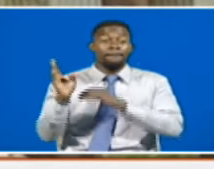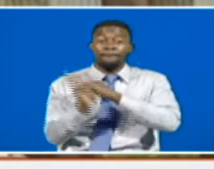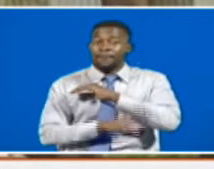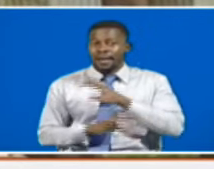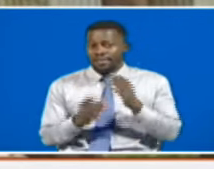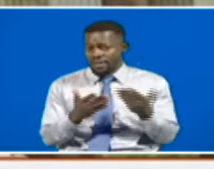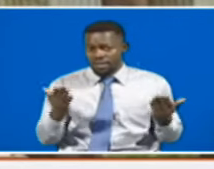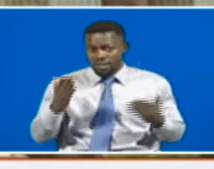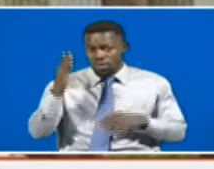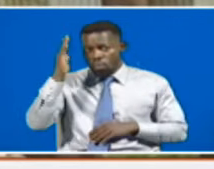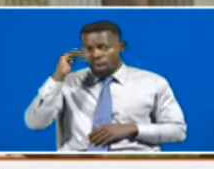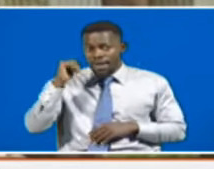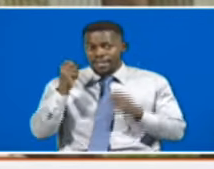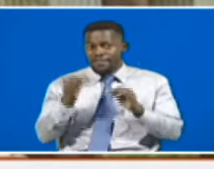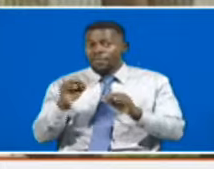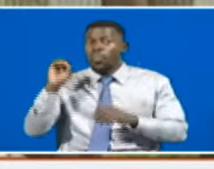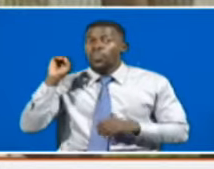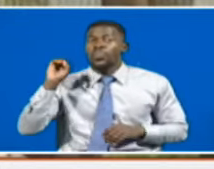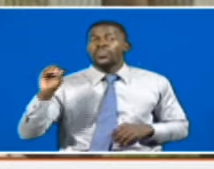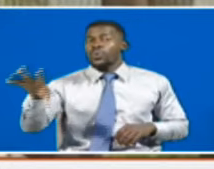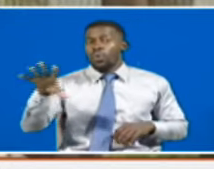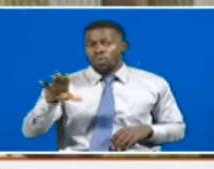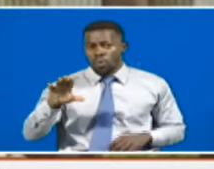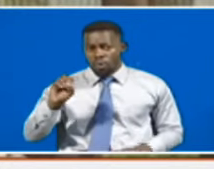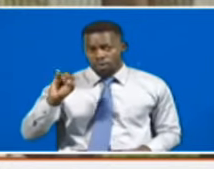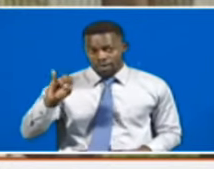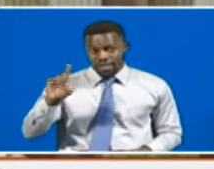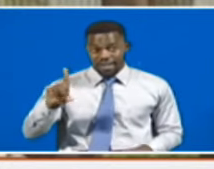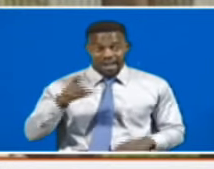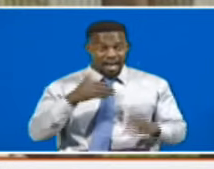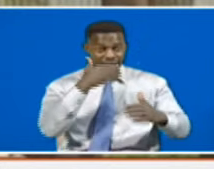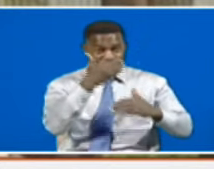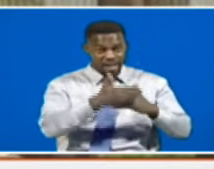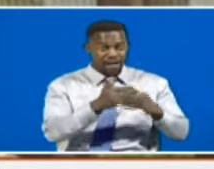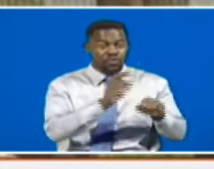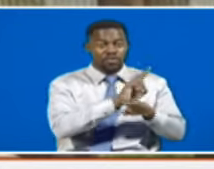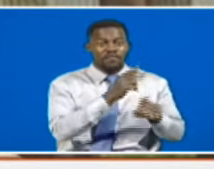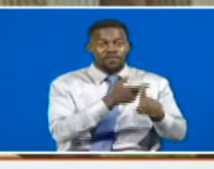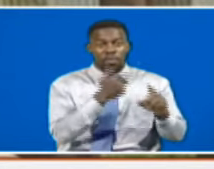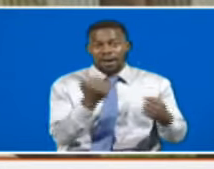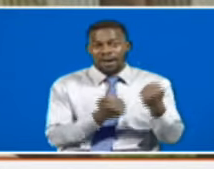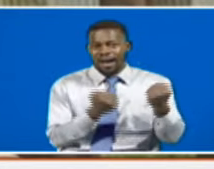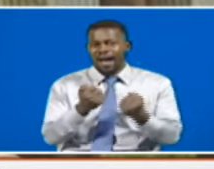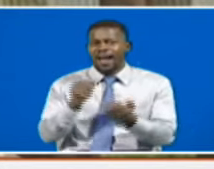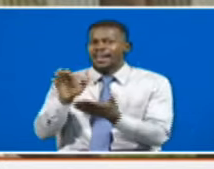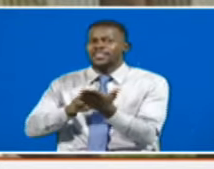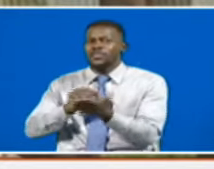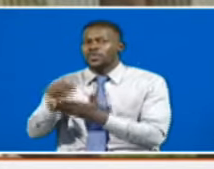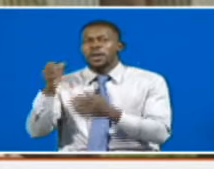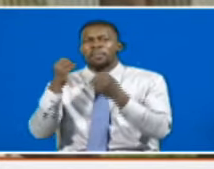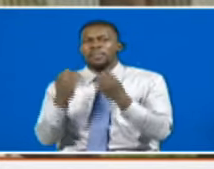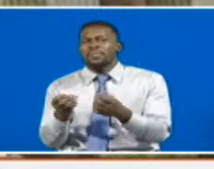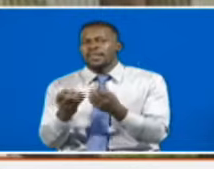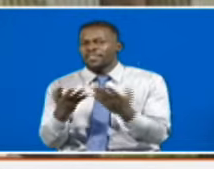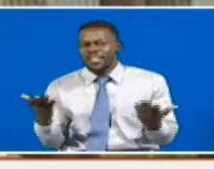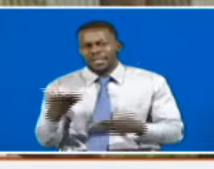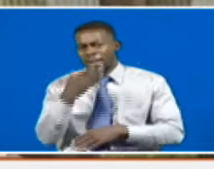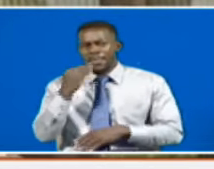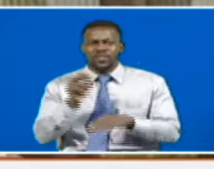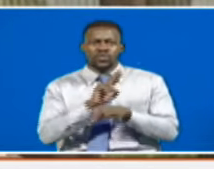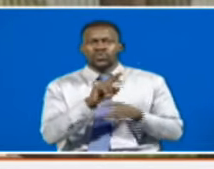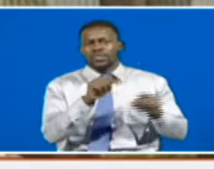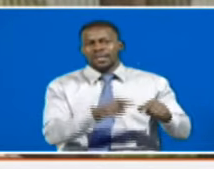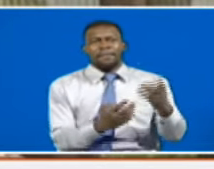ikiwa oil tumeitupa vyenye sasa inatolewangwa kwa magari, inaharibu zaidi ya vyenye sasa tunaweza ishoma hapa, ishomeke